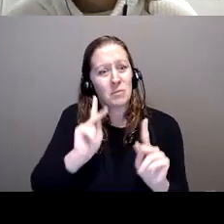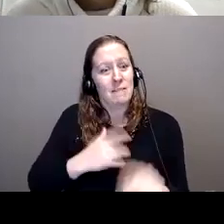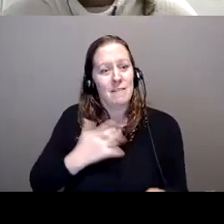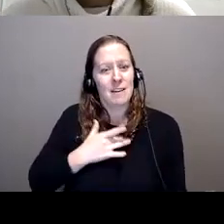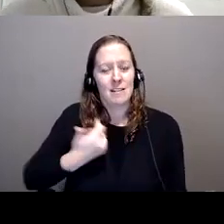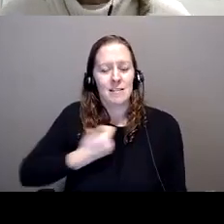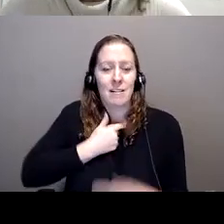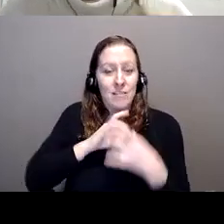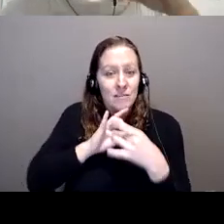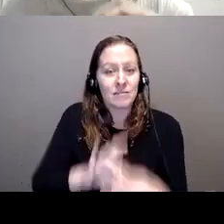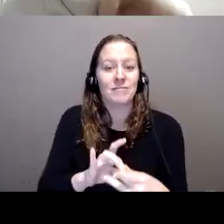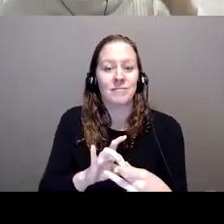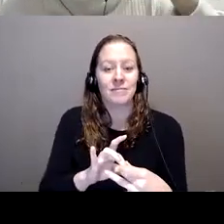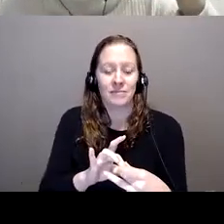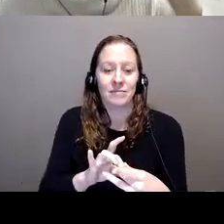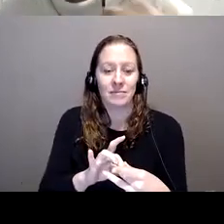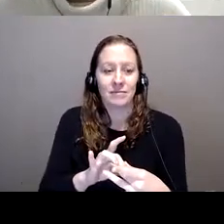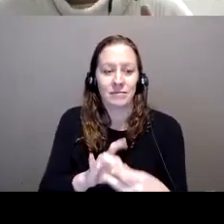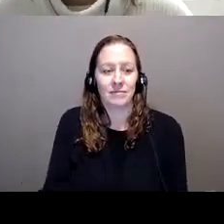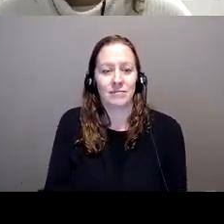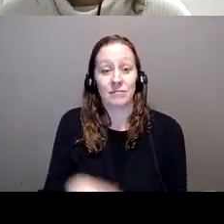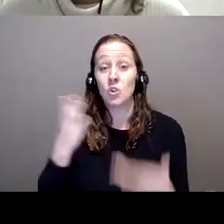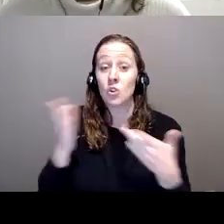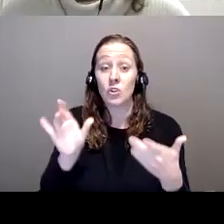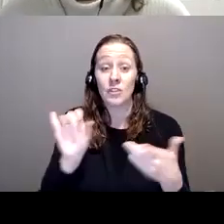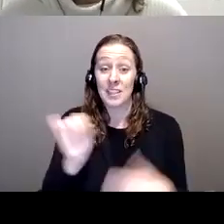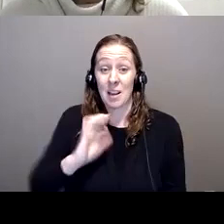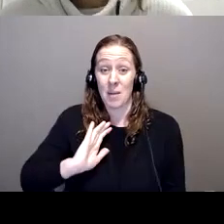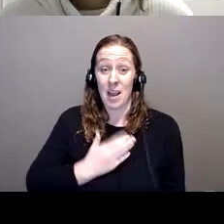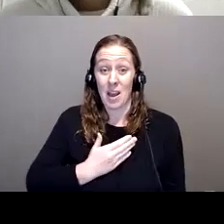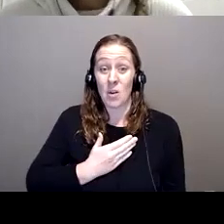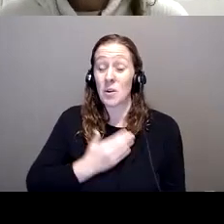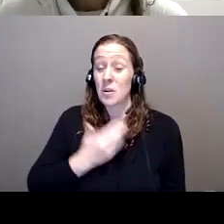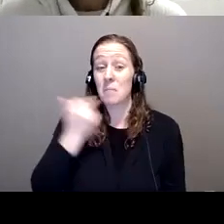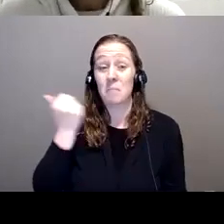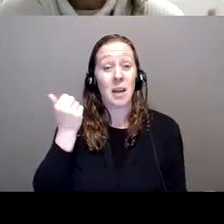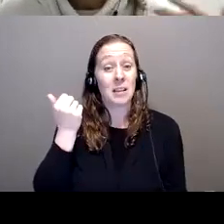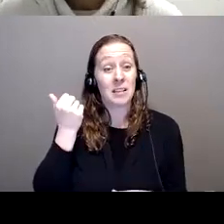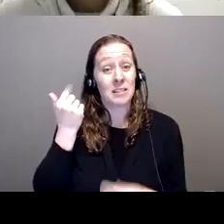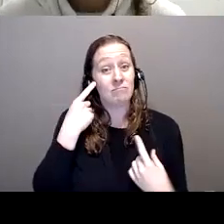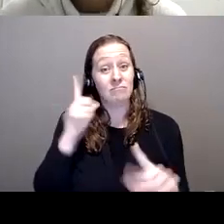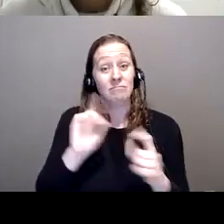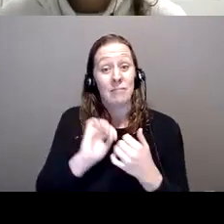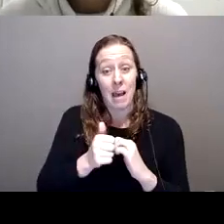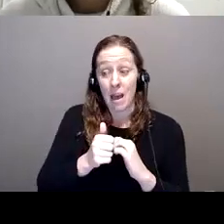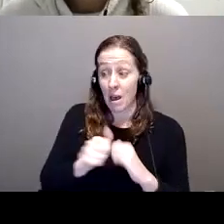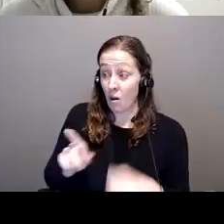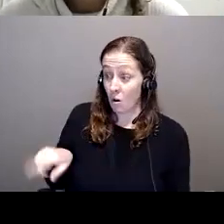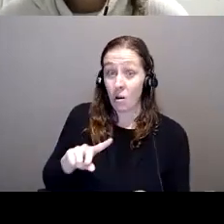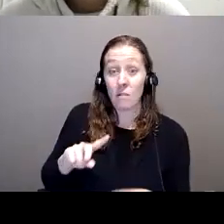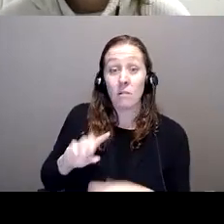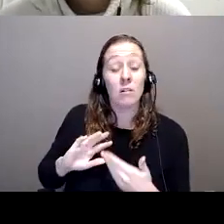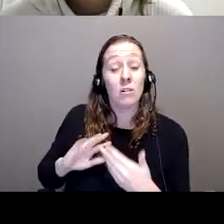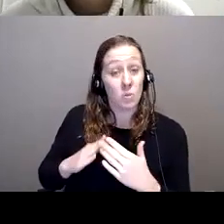belong. And we know that services like ours work best when our community is prepared to act from an